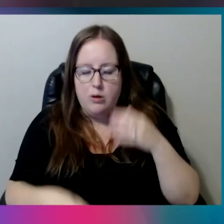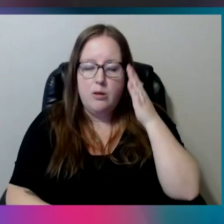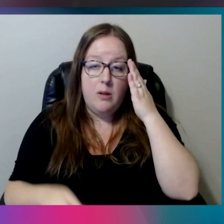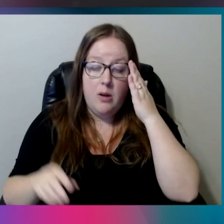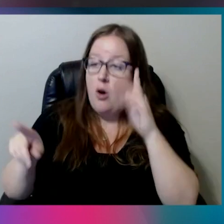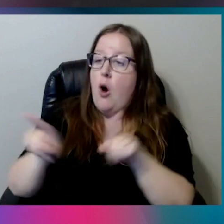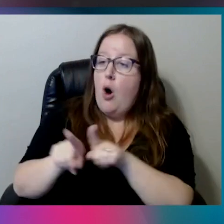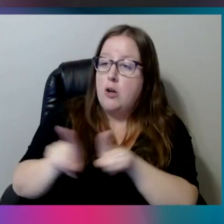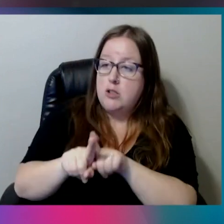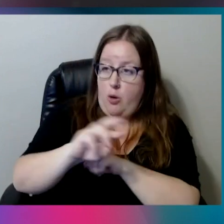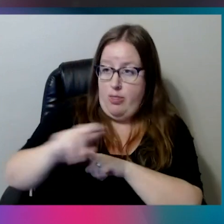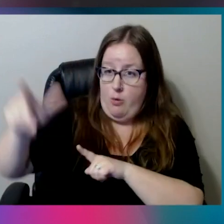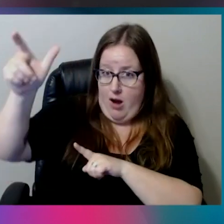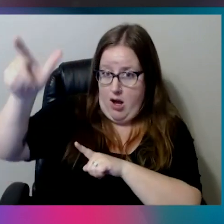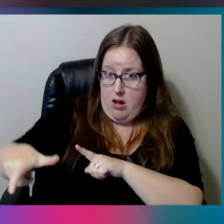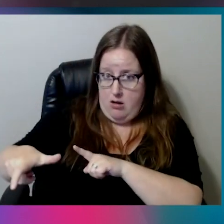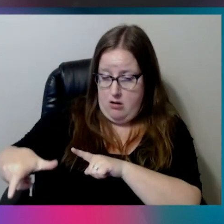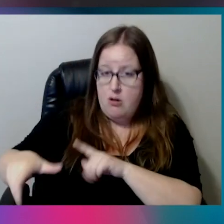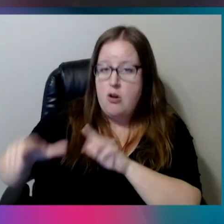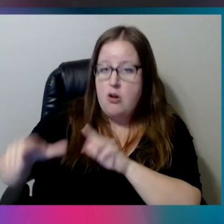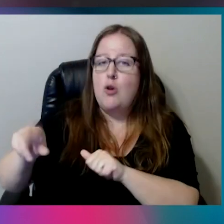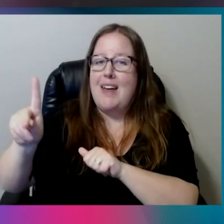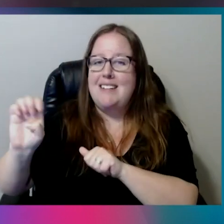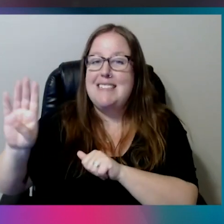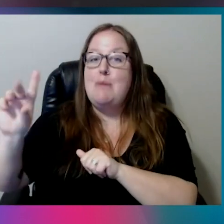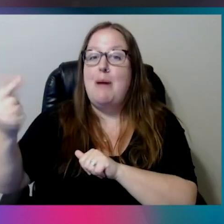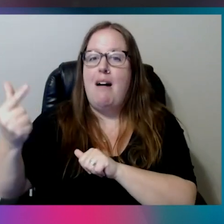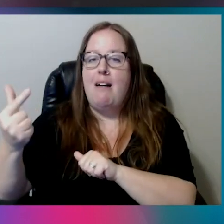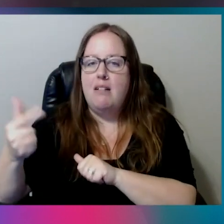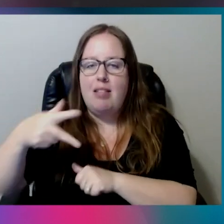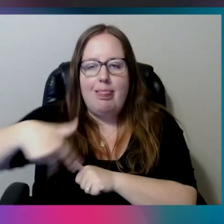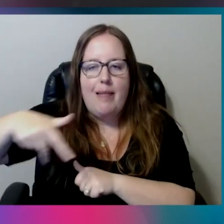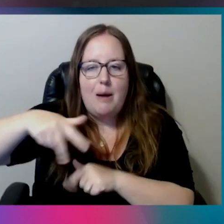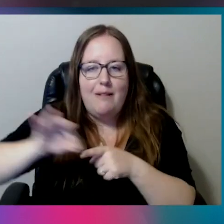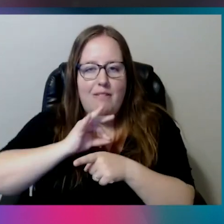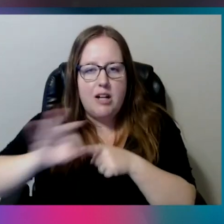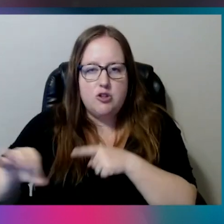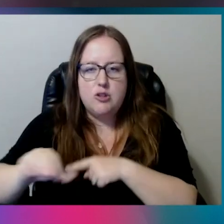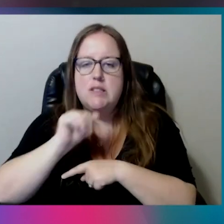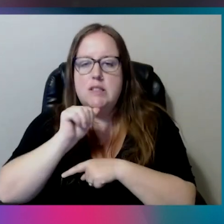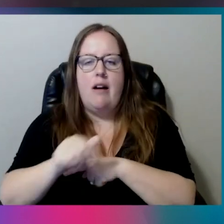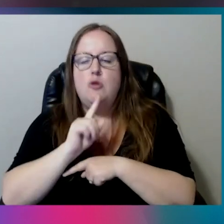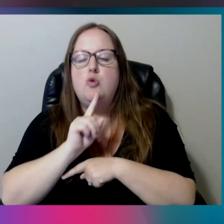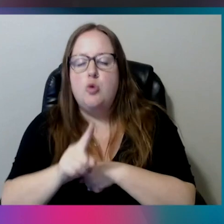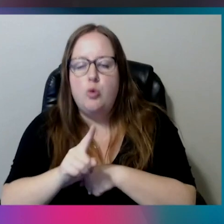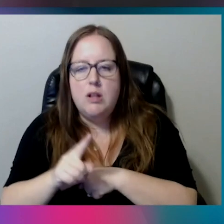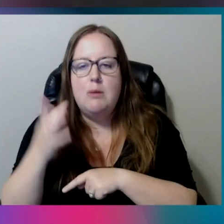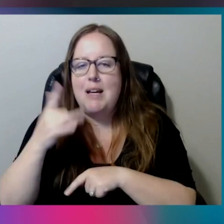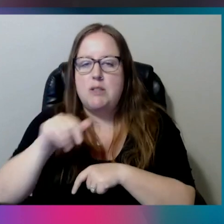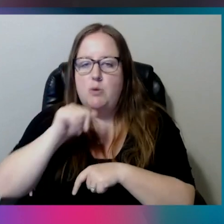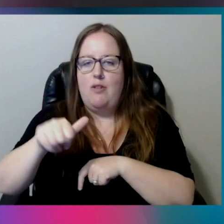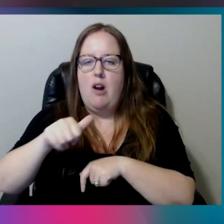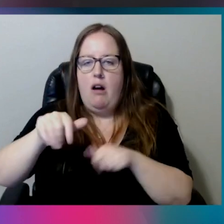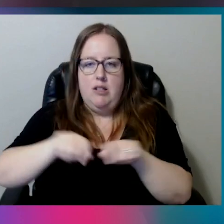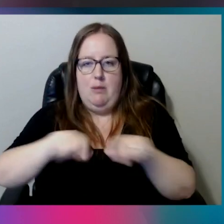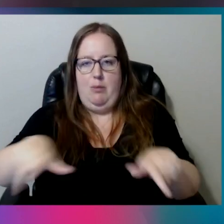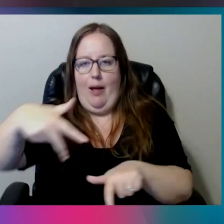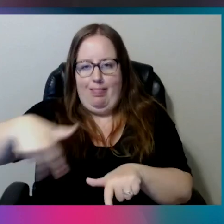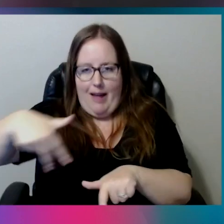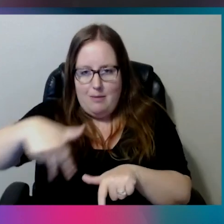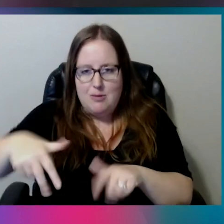corner. Yeah, you can also debug your Lambda functions. Now, this isn't true debugging of the deployed Lambda. You're stepping through the code